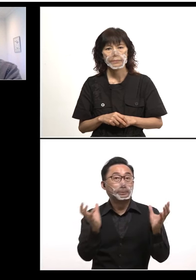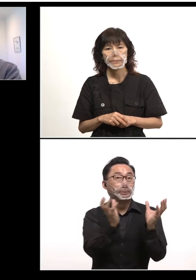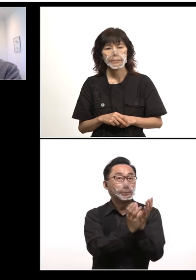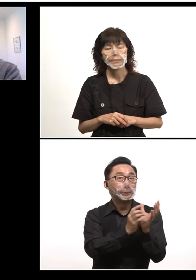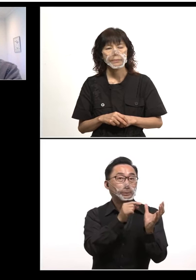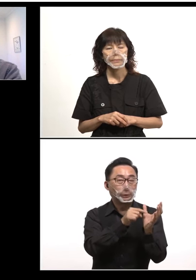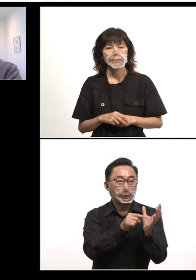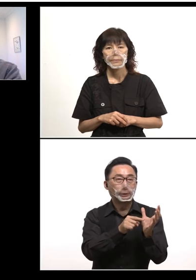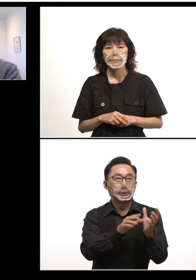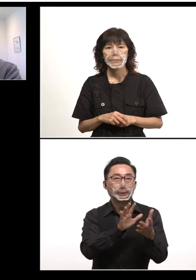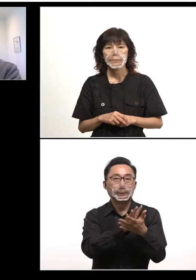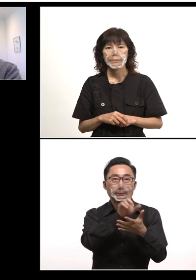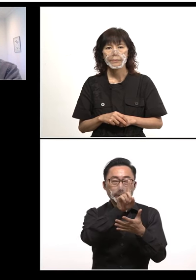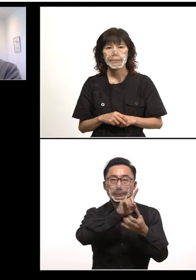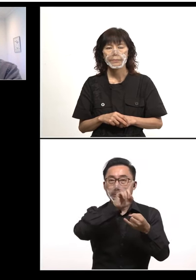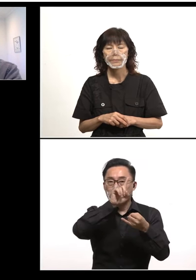annual concert